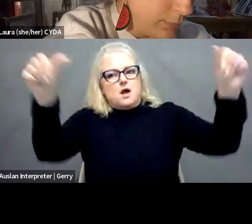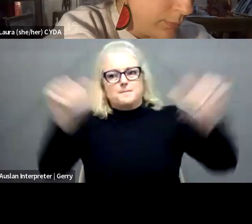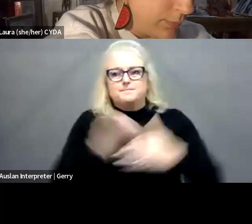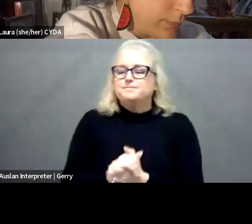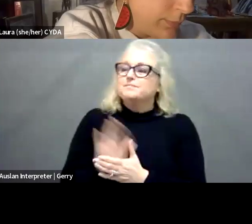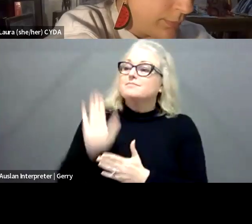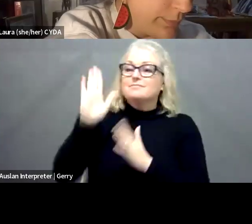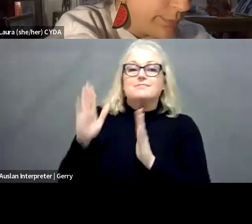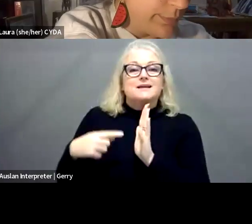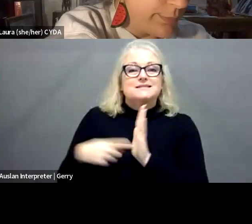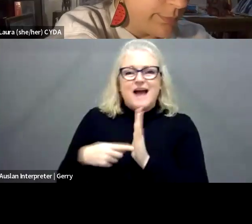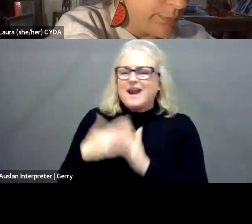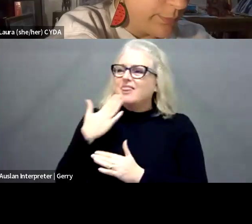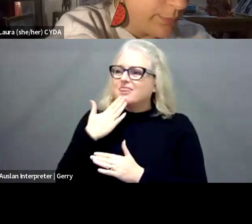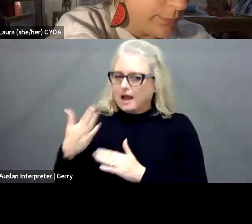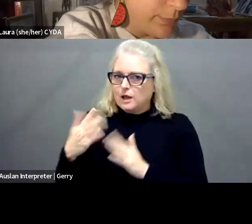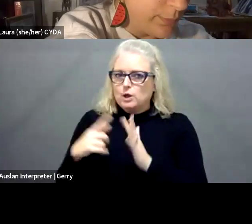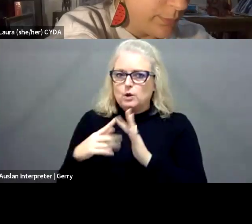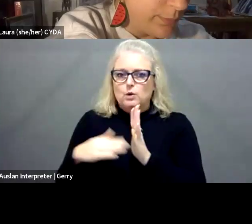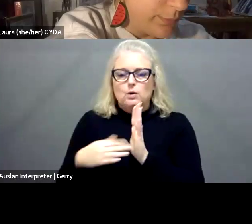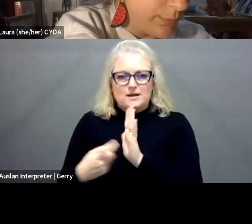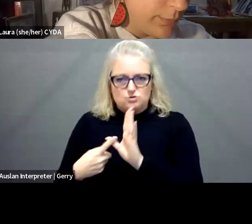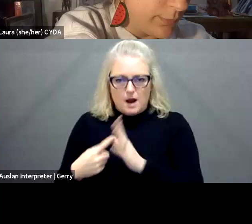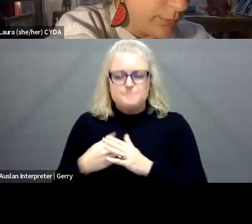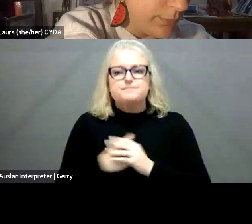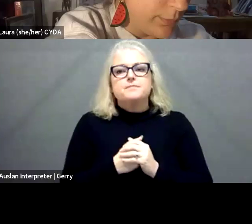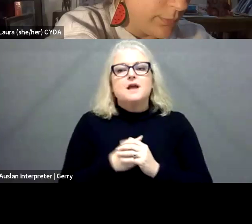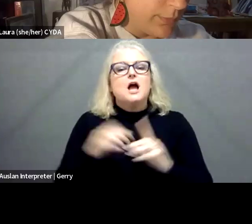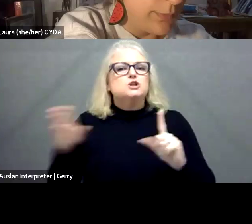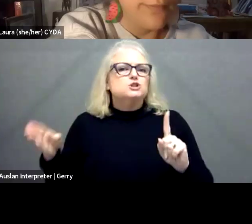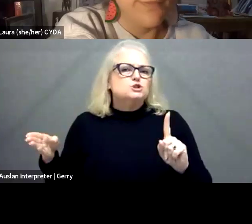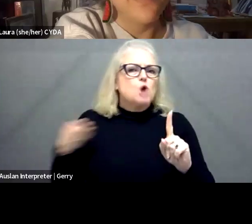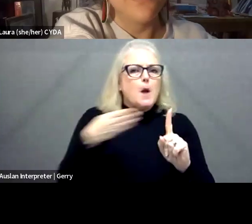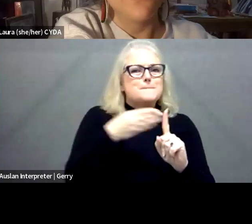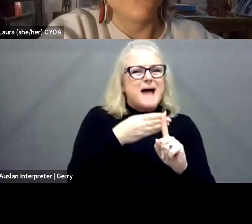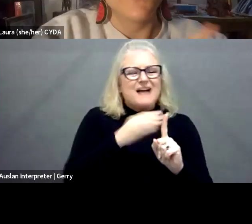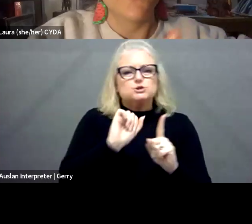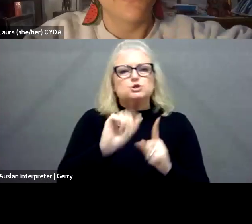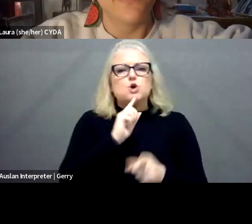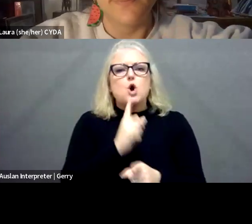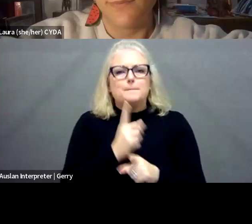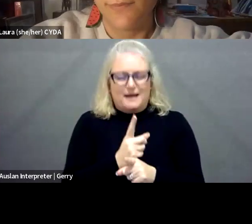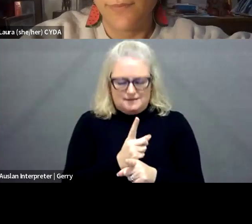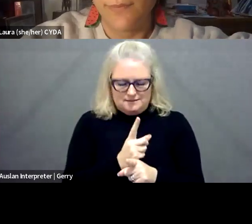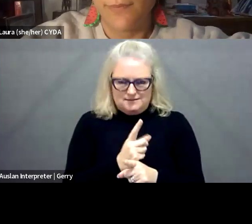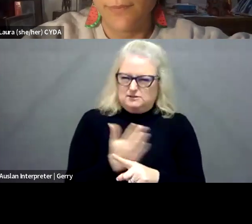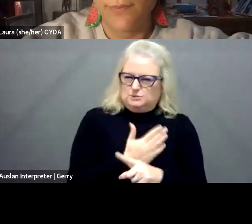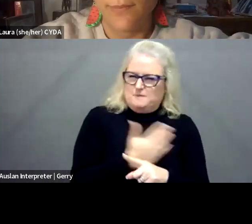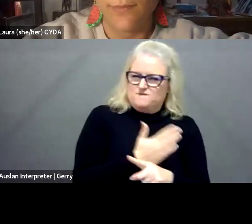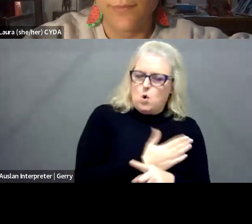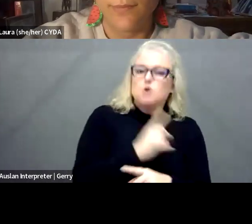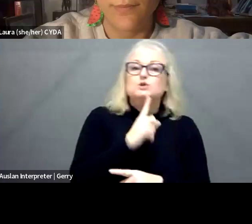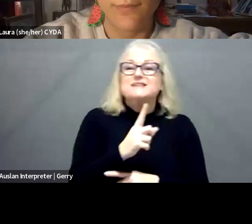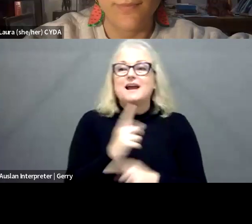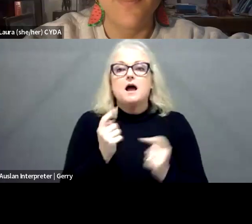Thank you so much, Ezra. I think to link back first to something that you said before, you said that after this webinar,